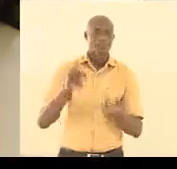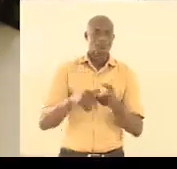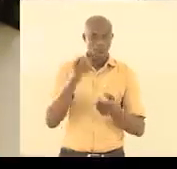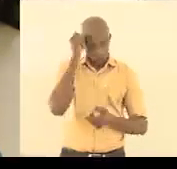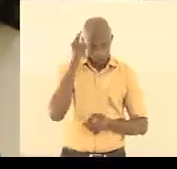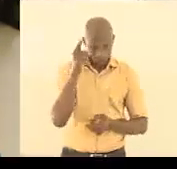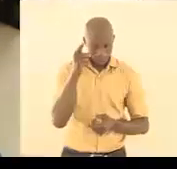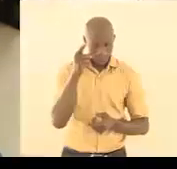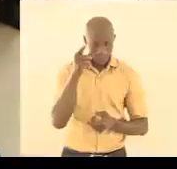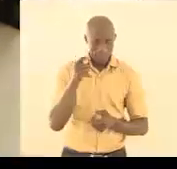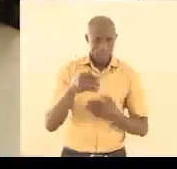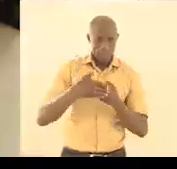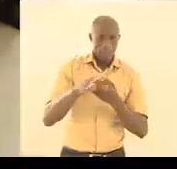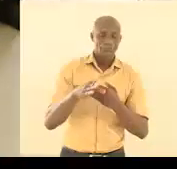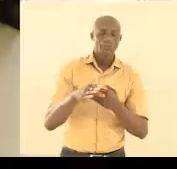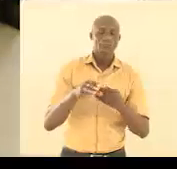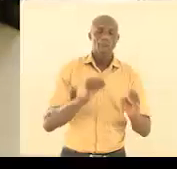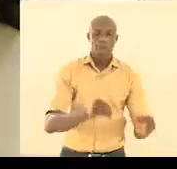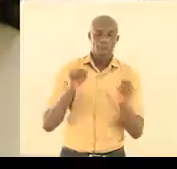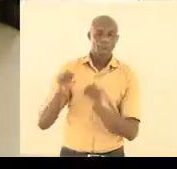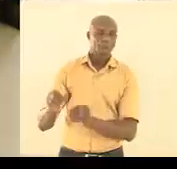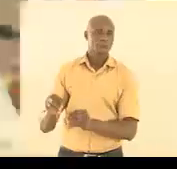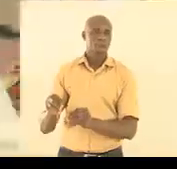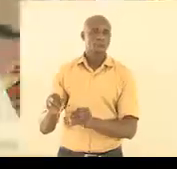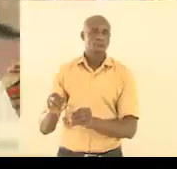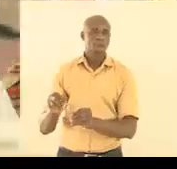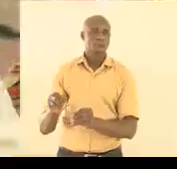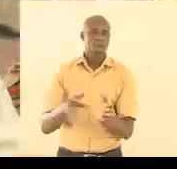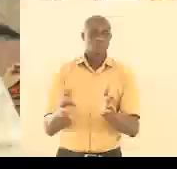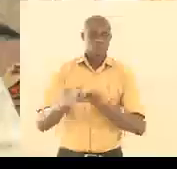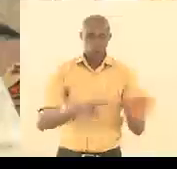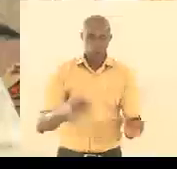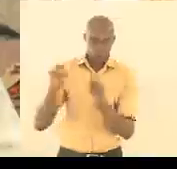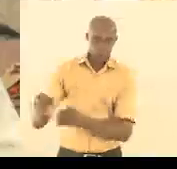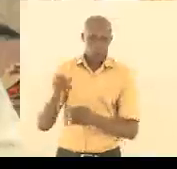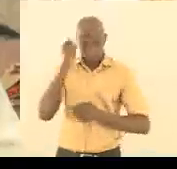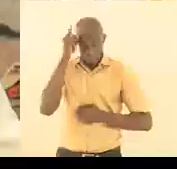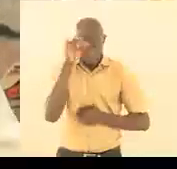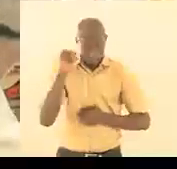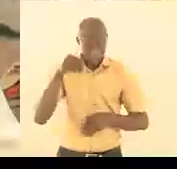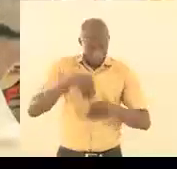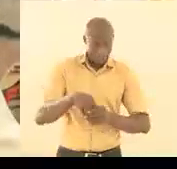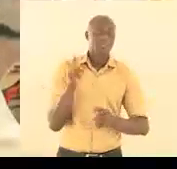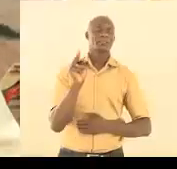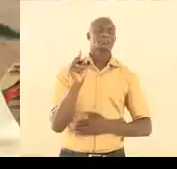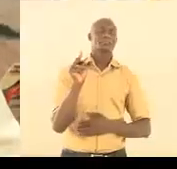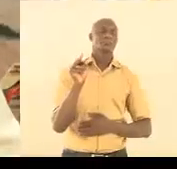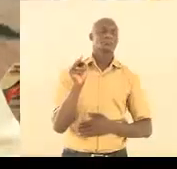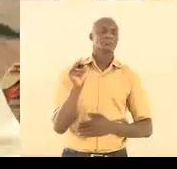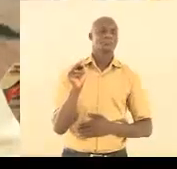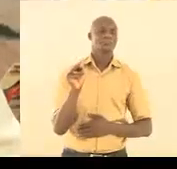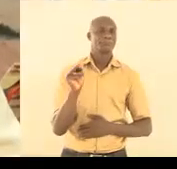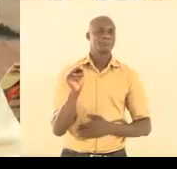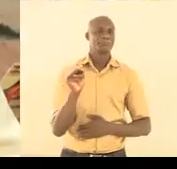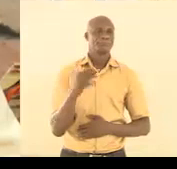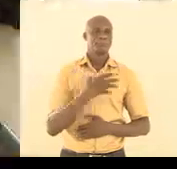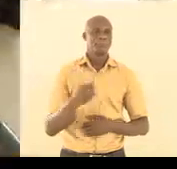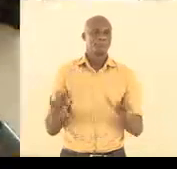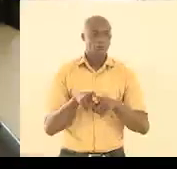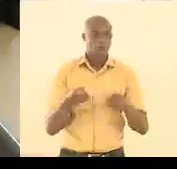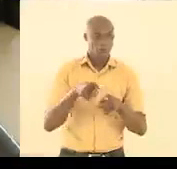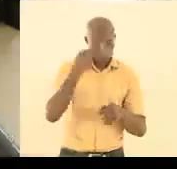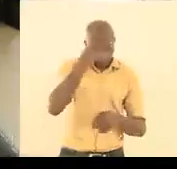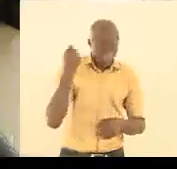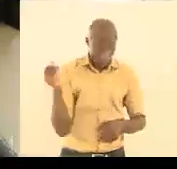put understanding in their mind. After Jesus Christ put understanding in them. Yes. And